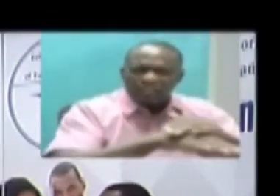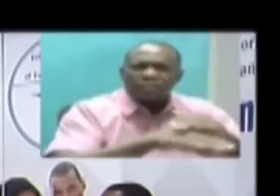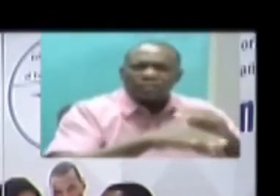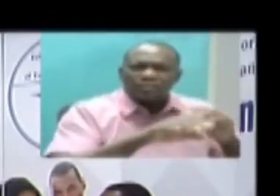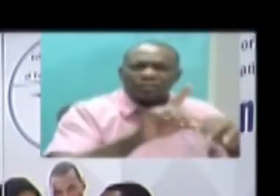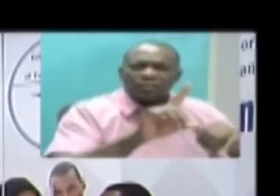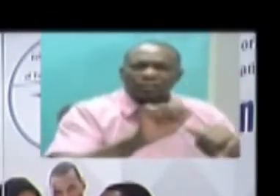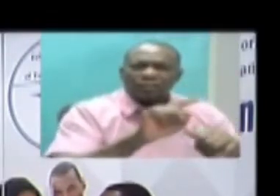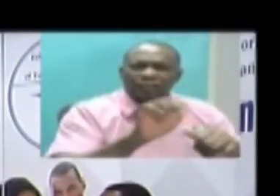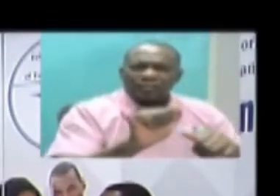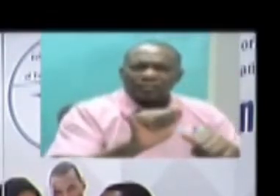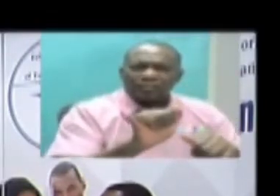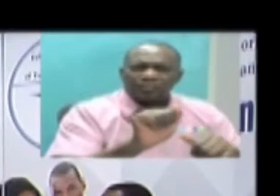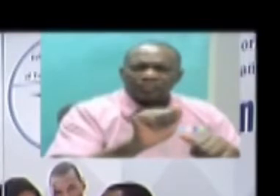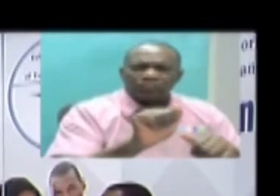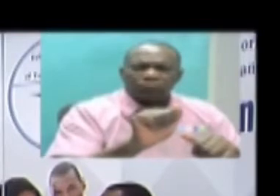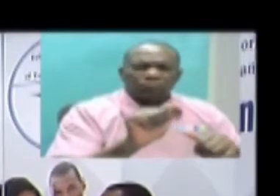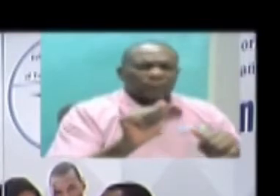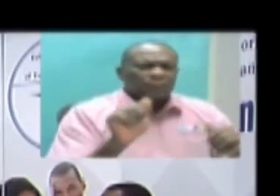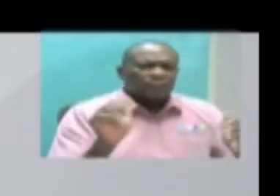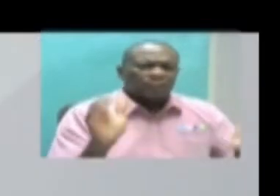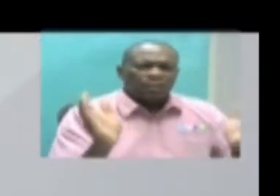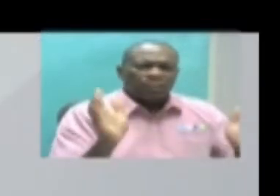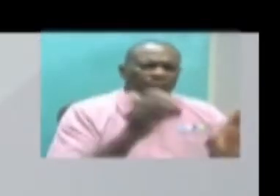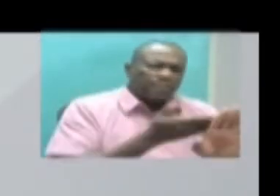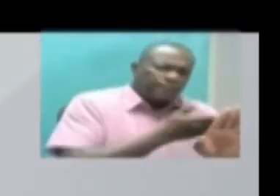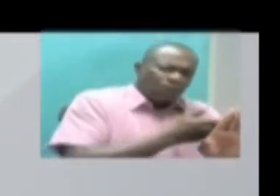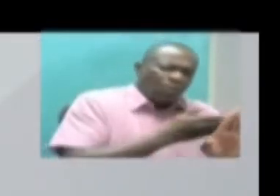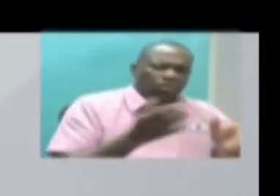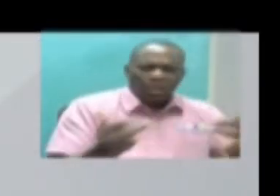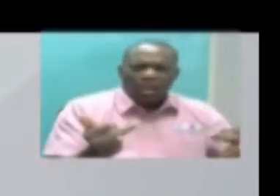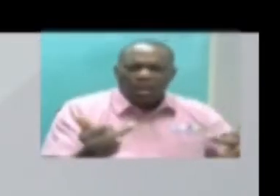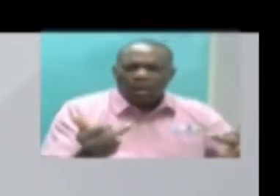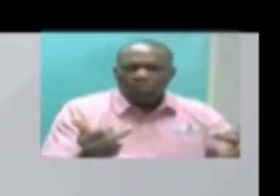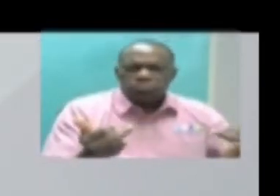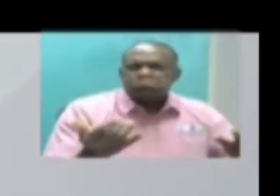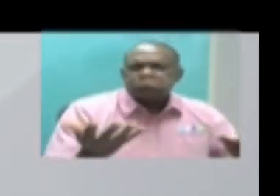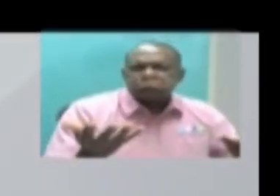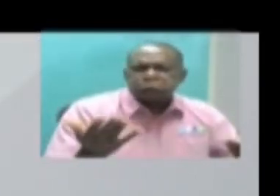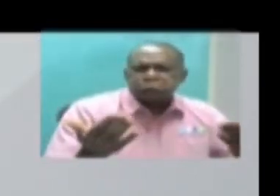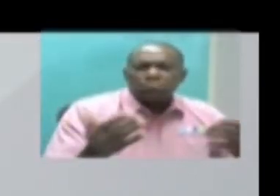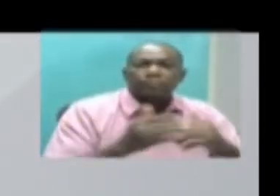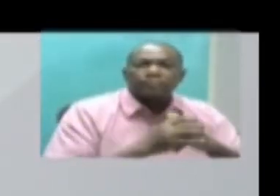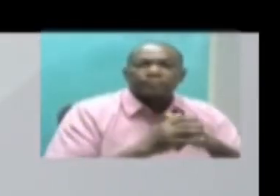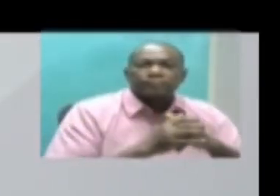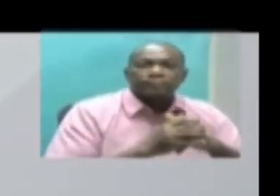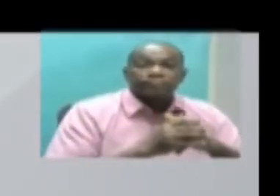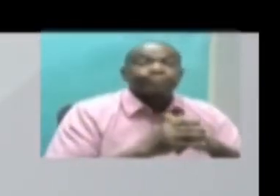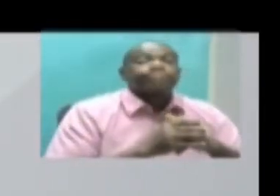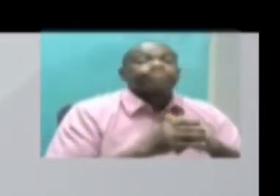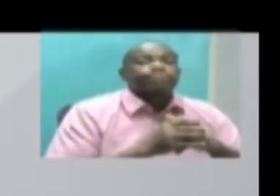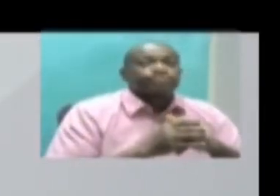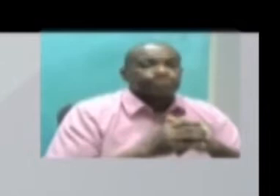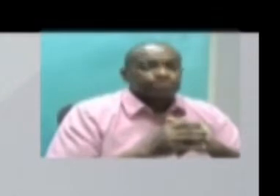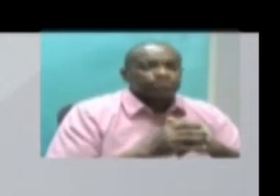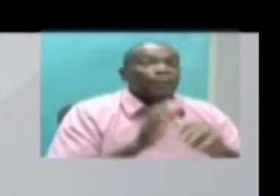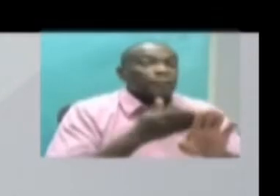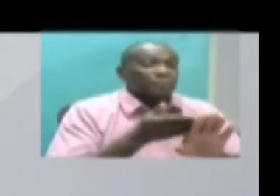and what you're seeing now? Well, what existed before was centered around